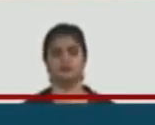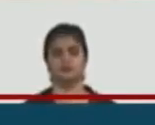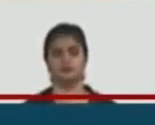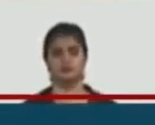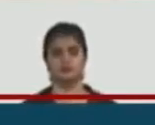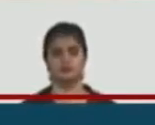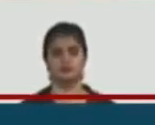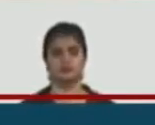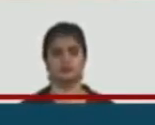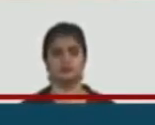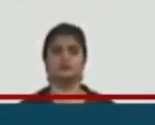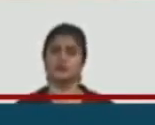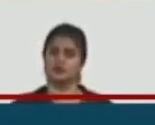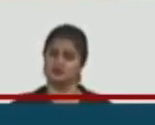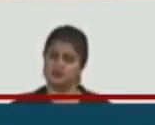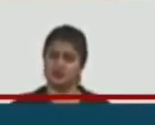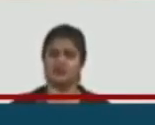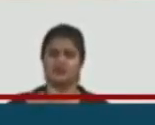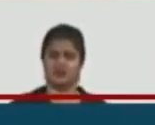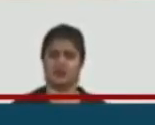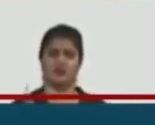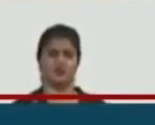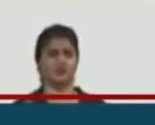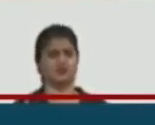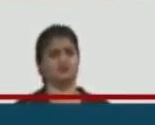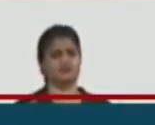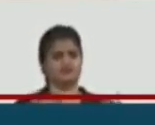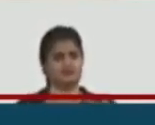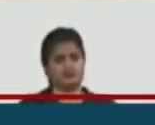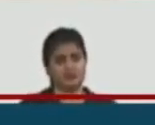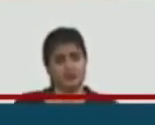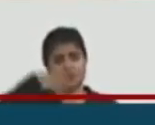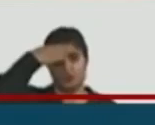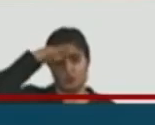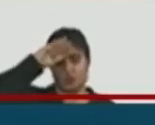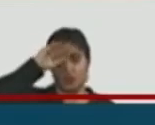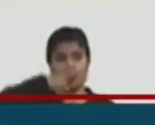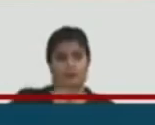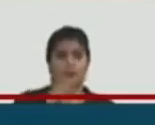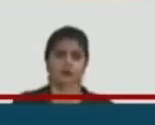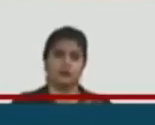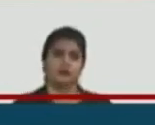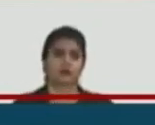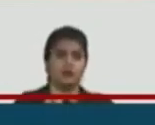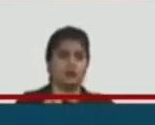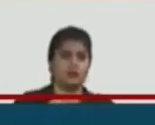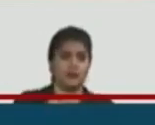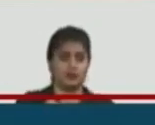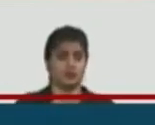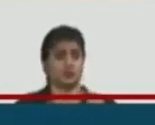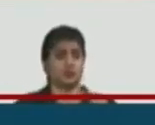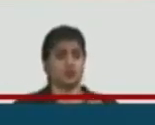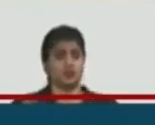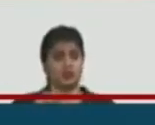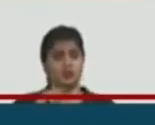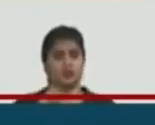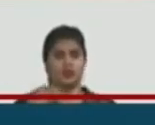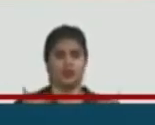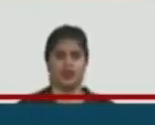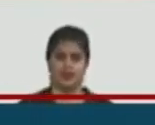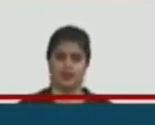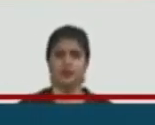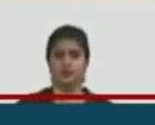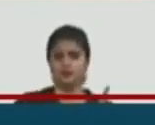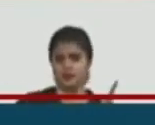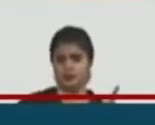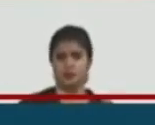carry on international relations on the basis of principle and in full compliance with the international law, committed to peace, to justice,